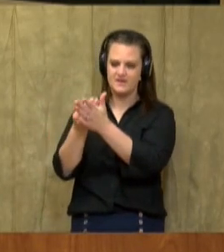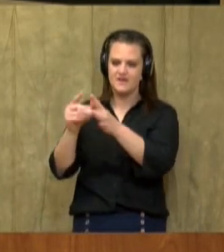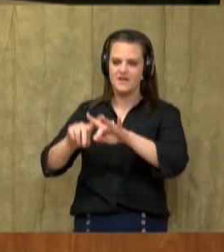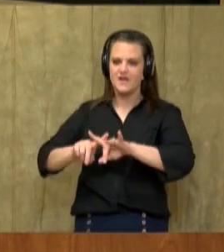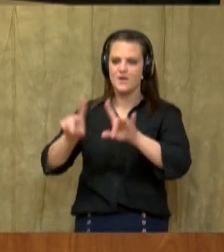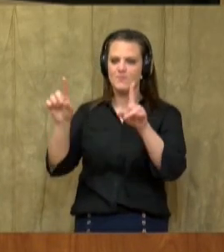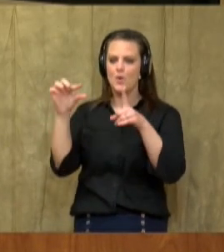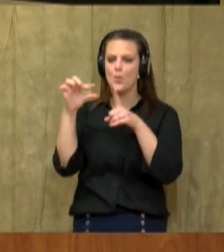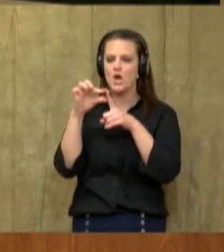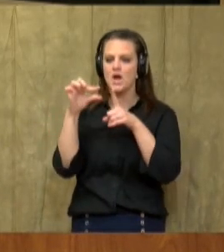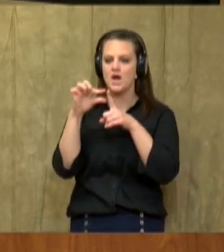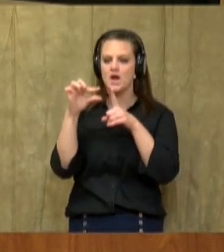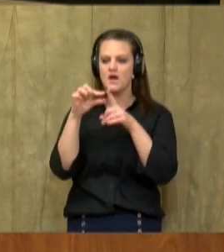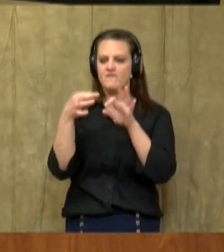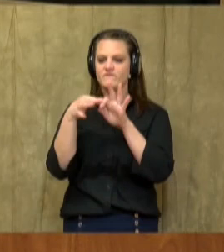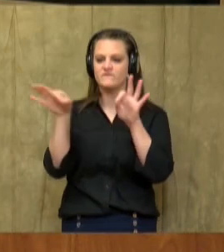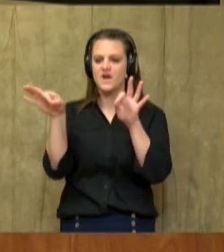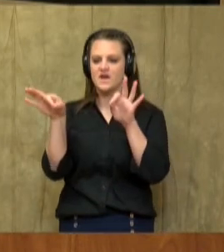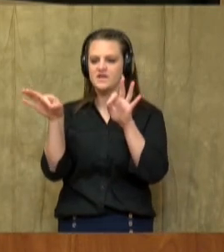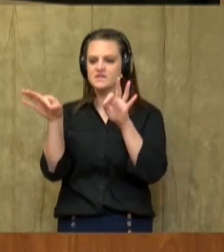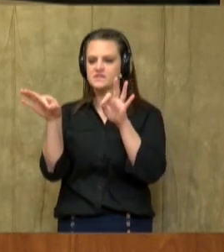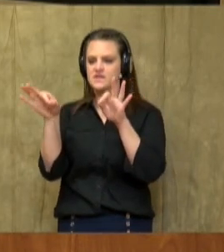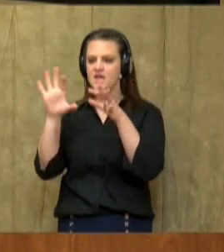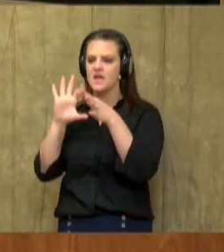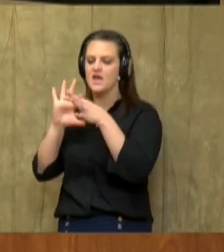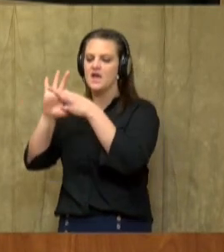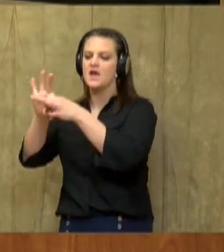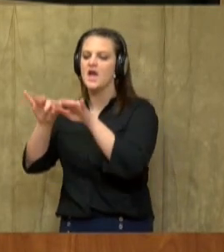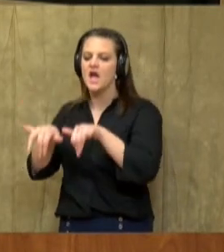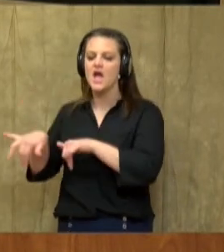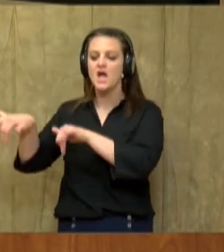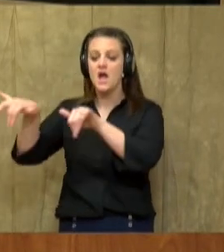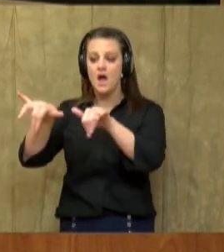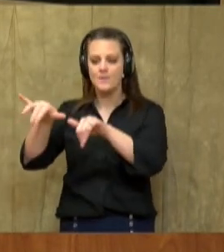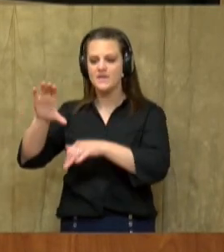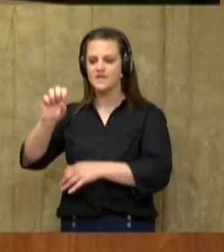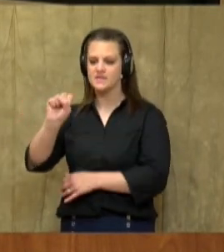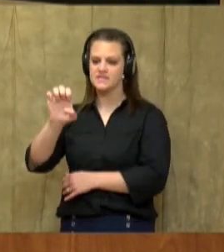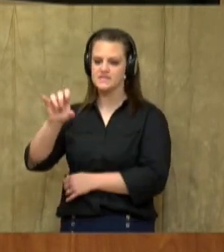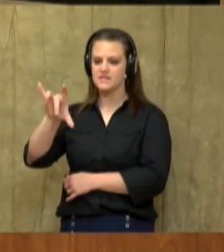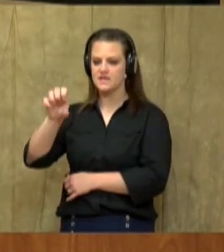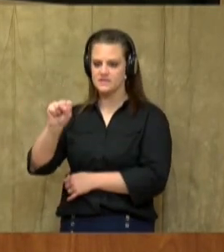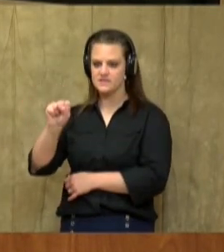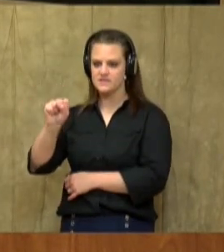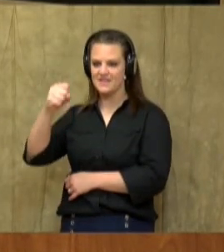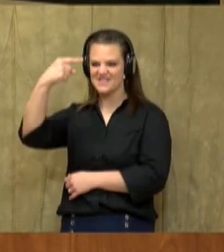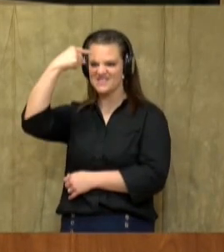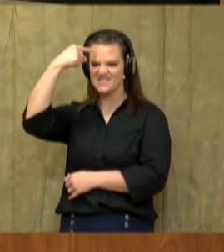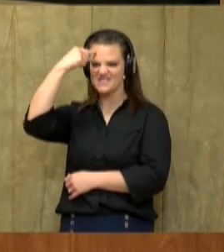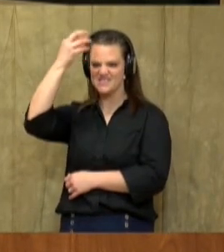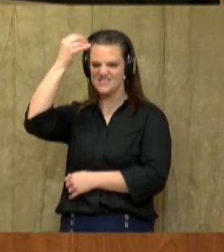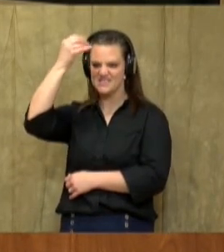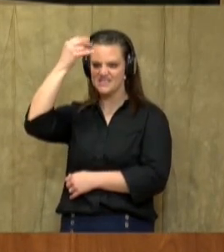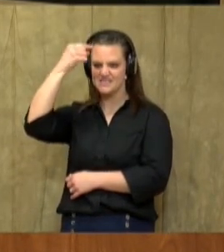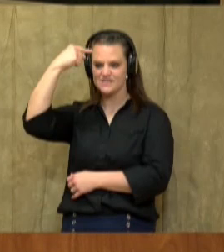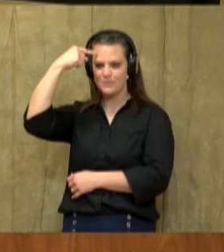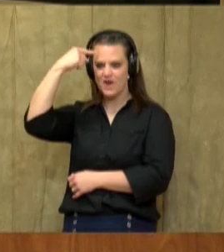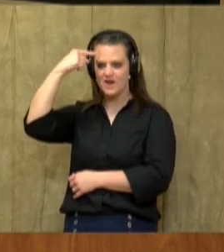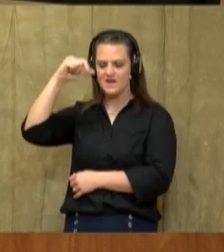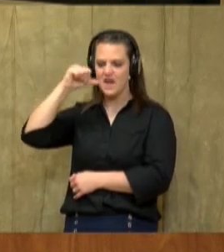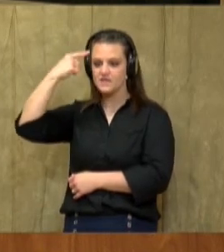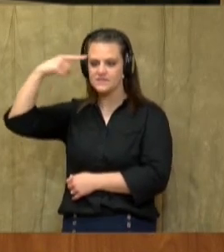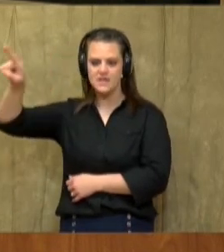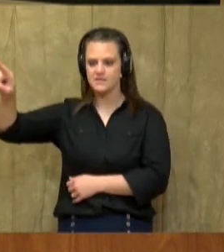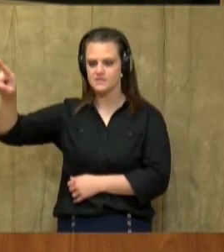this phrase, oh, well, that's just common sense. Well, we're not talking about money, we're talking about sense. Well, this is